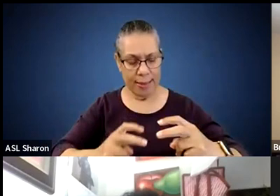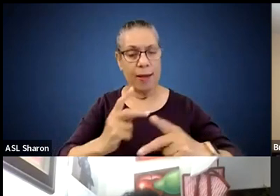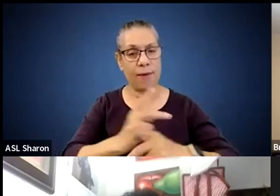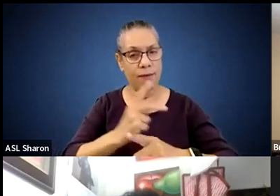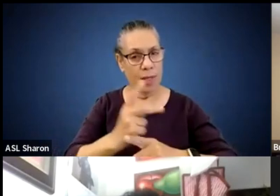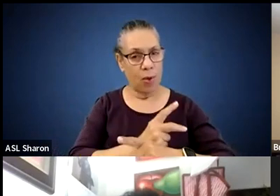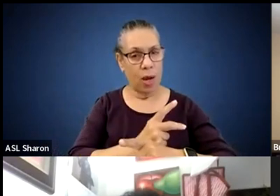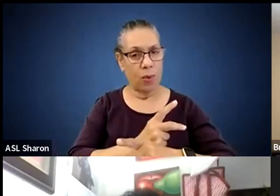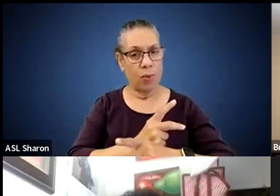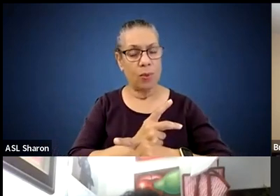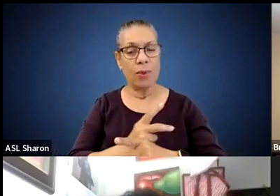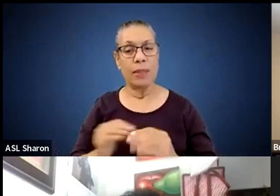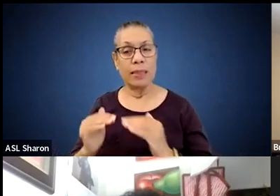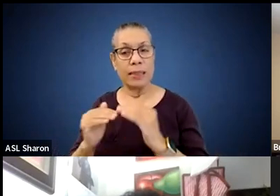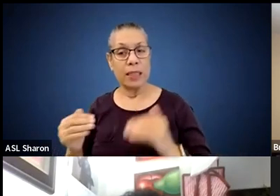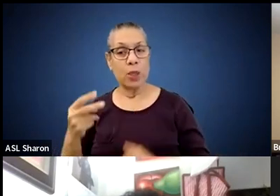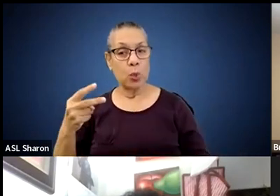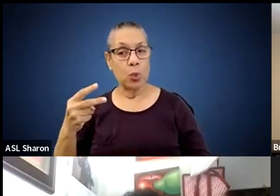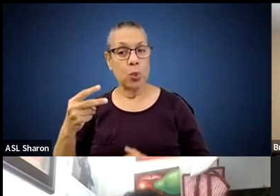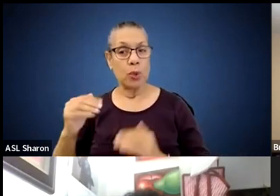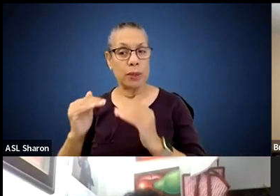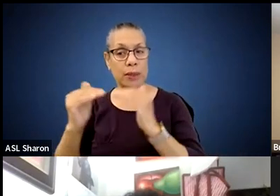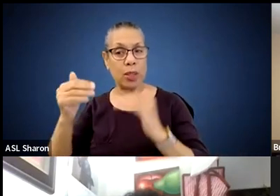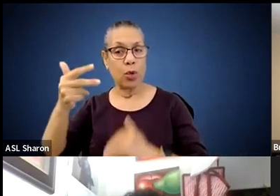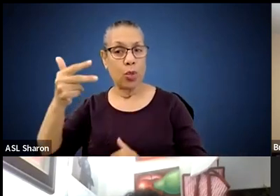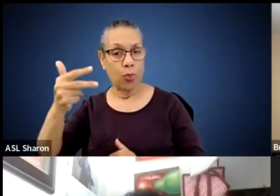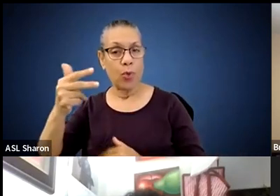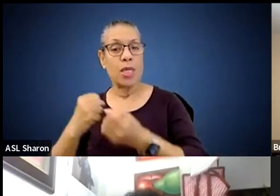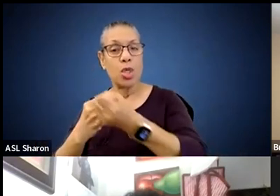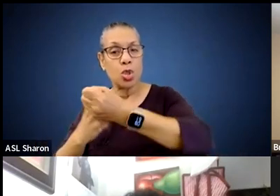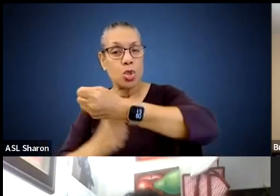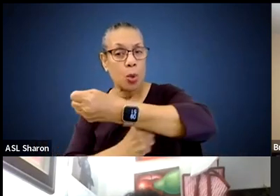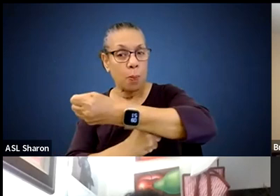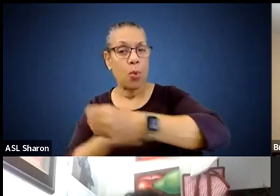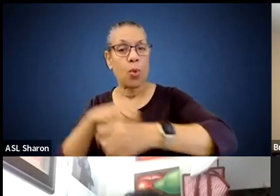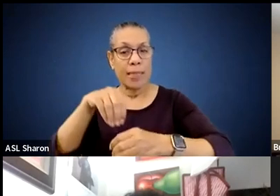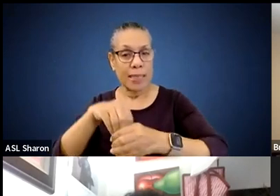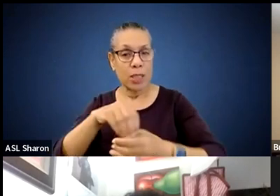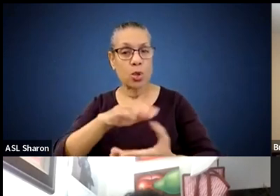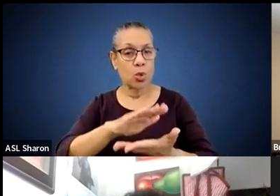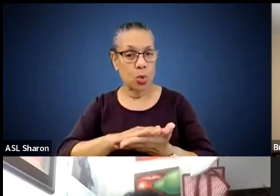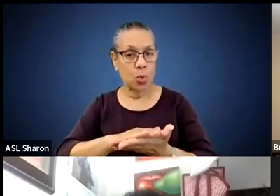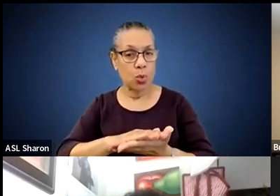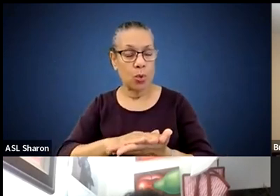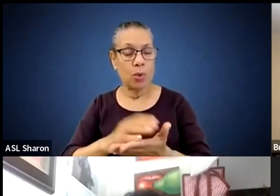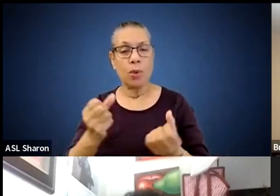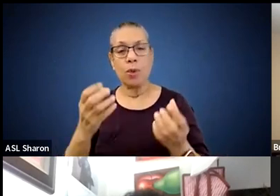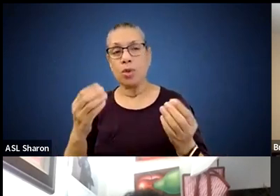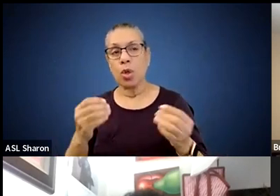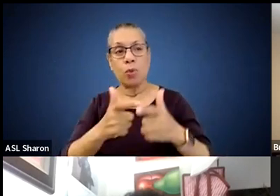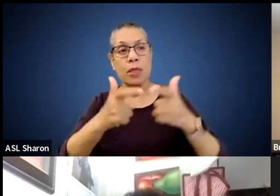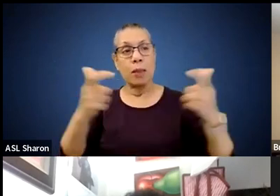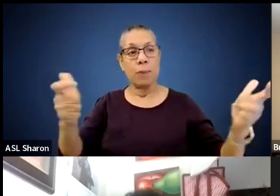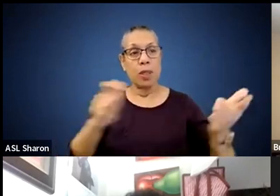the um tier two and tier three supports in our schools so that all of our kind of bigger open enrollment schools